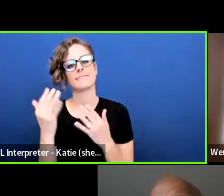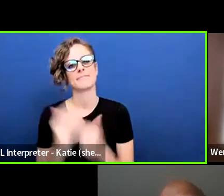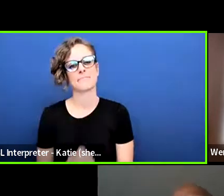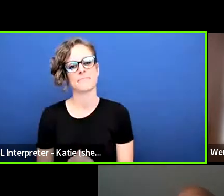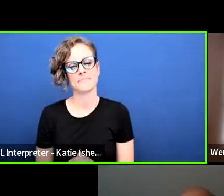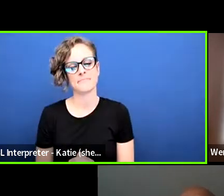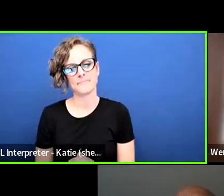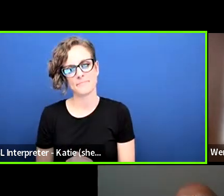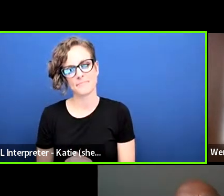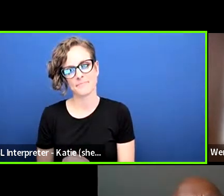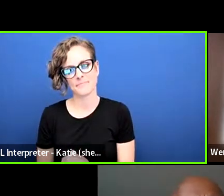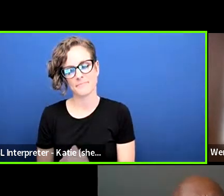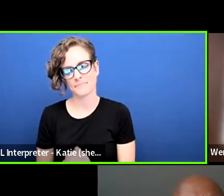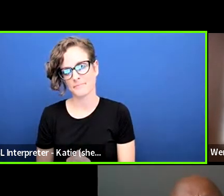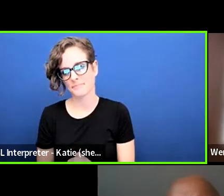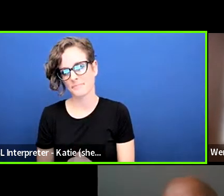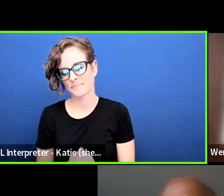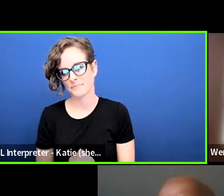Okay.